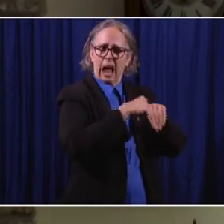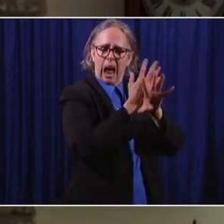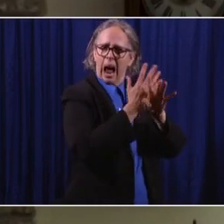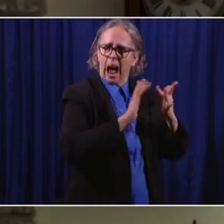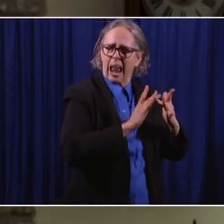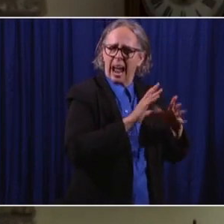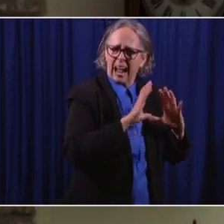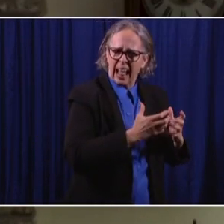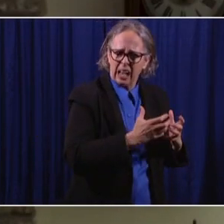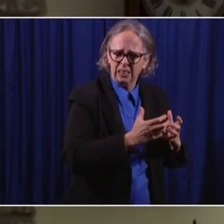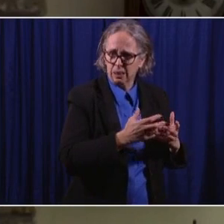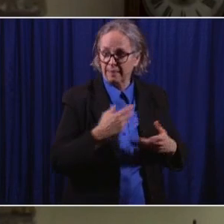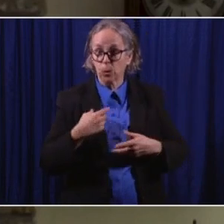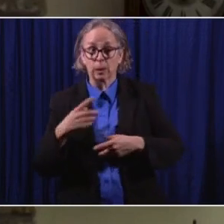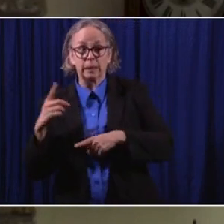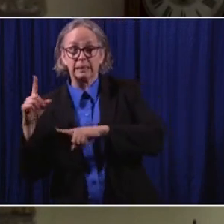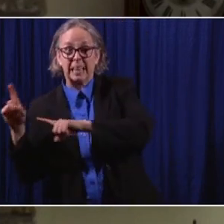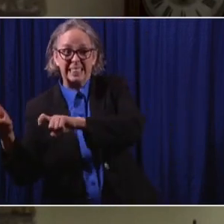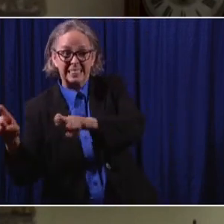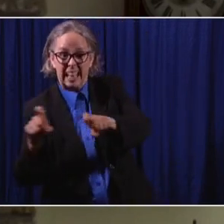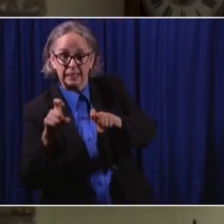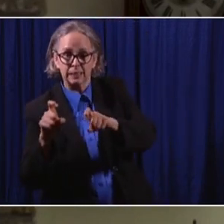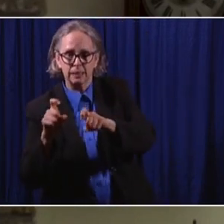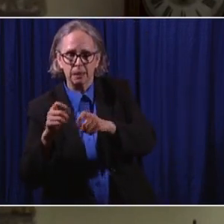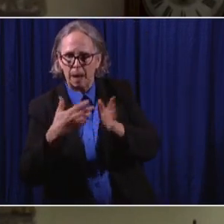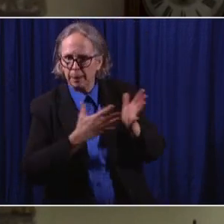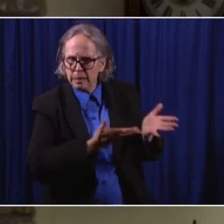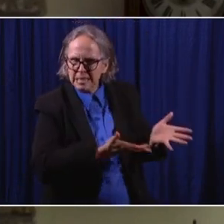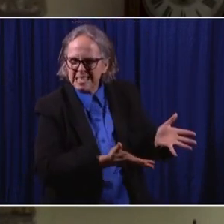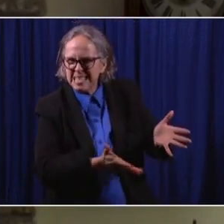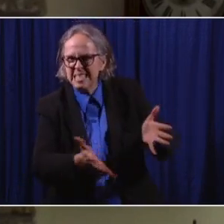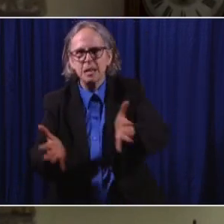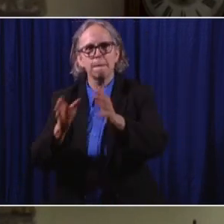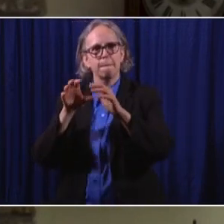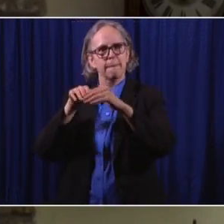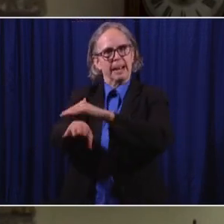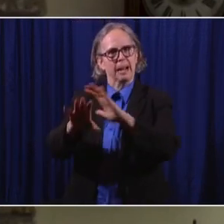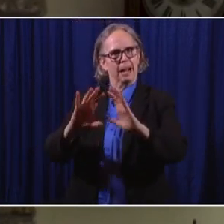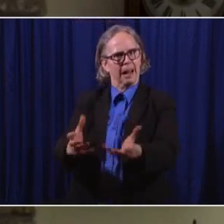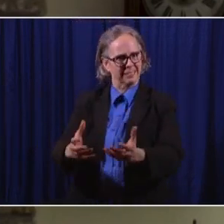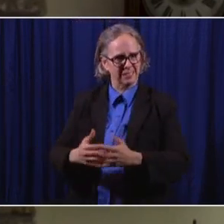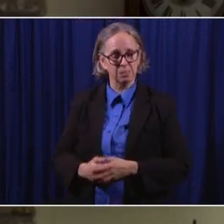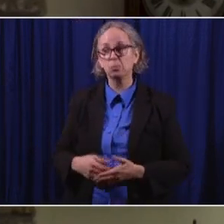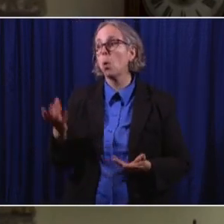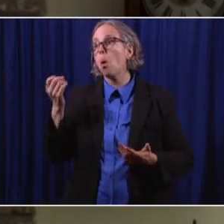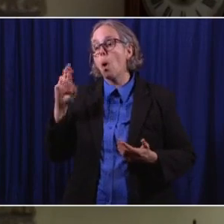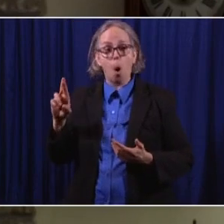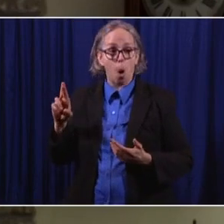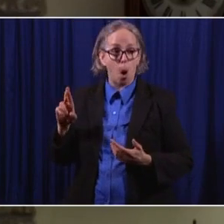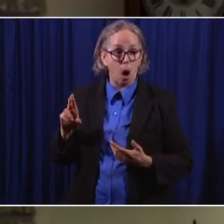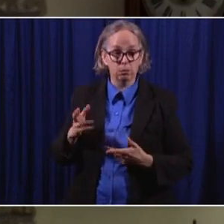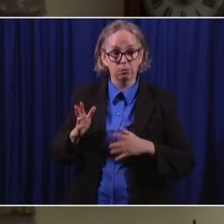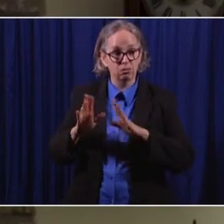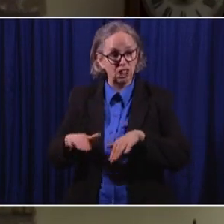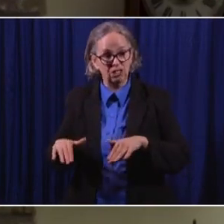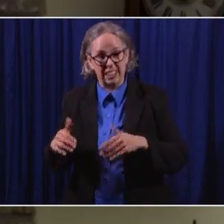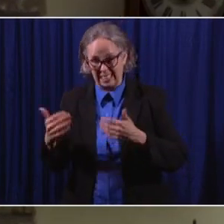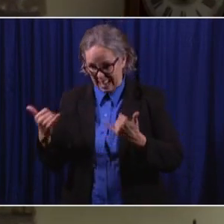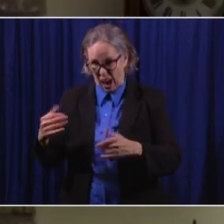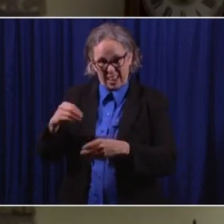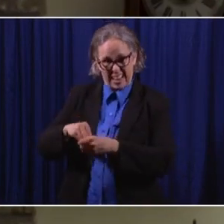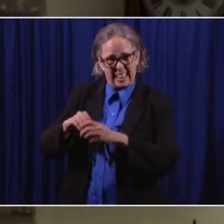manner. Or when kids who are in school now physically, and candidly, one of the complaints